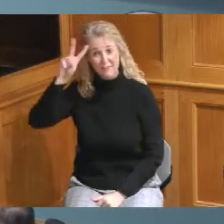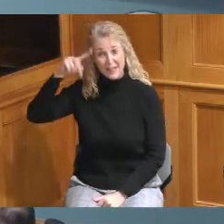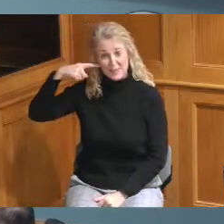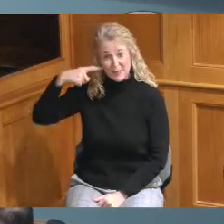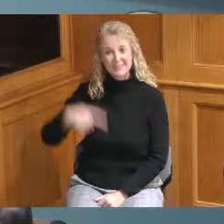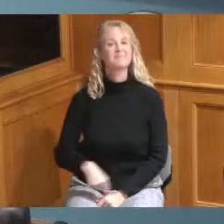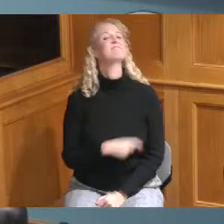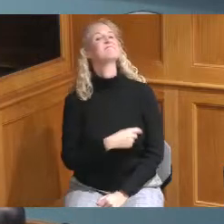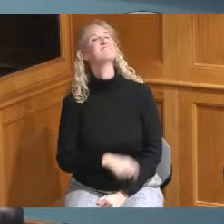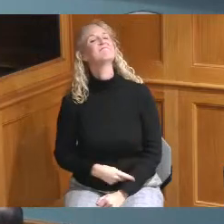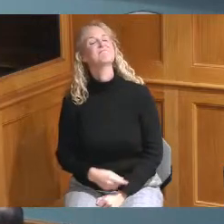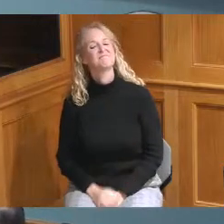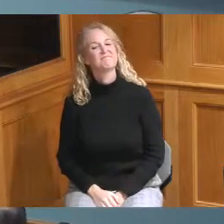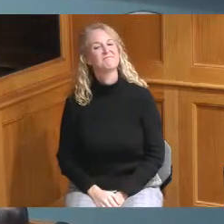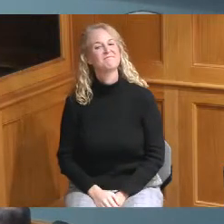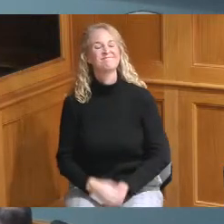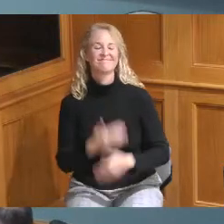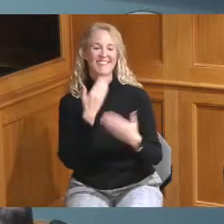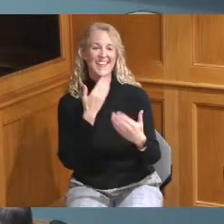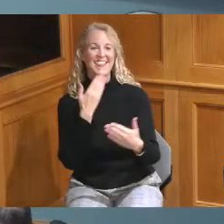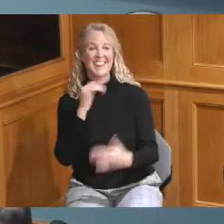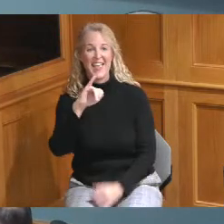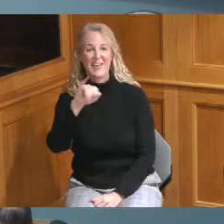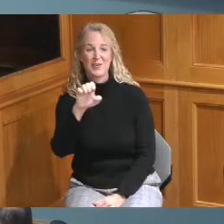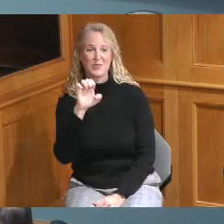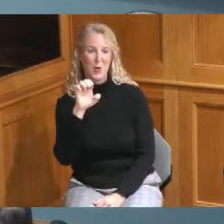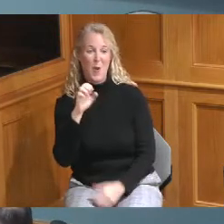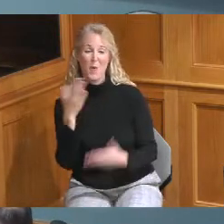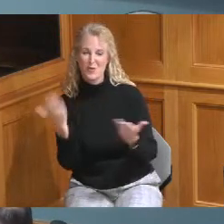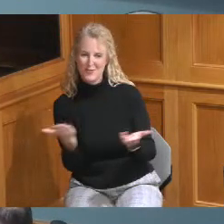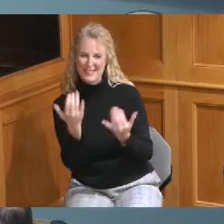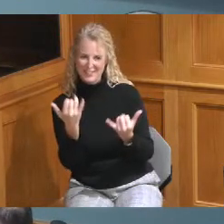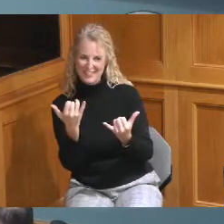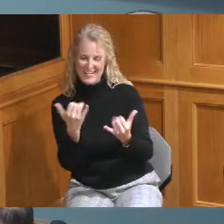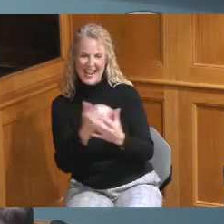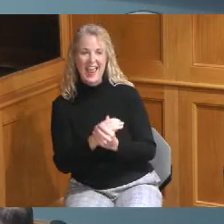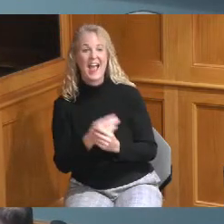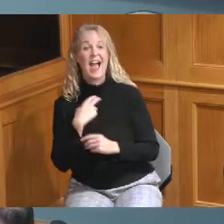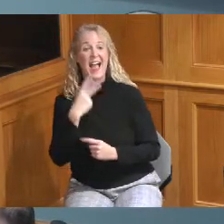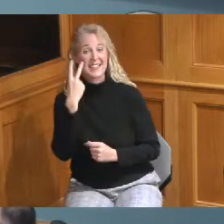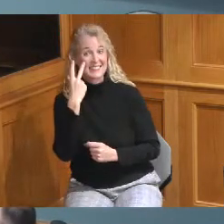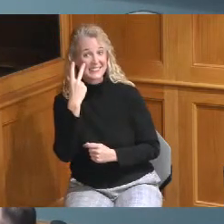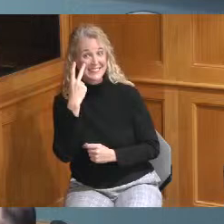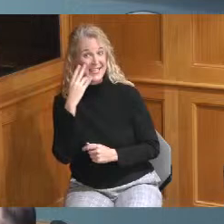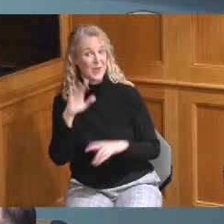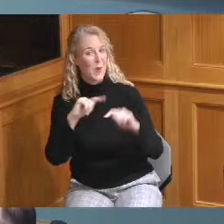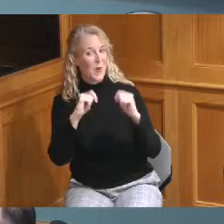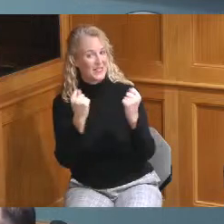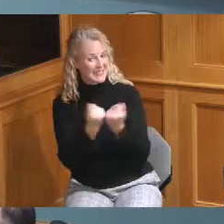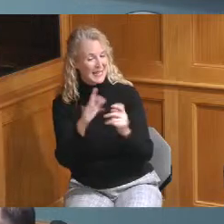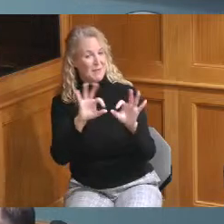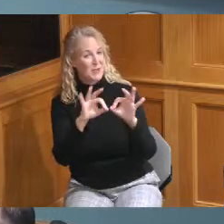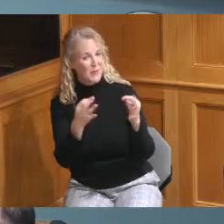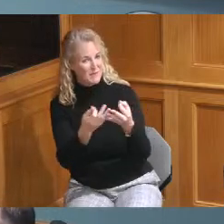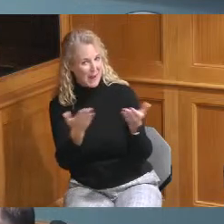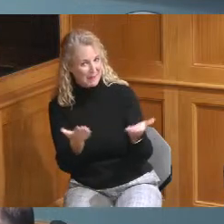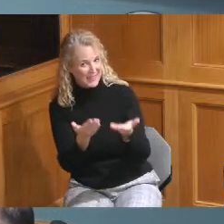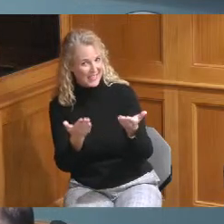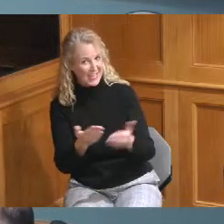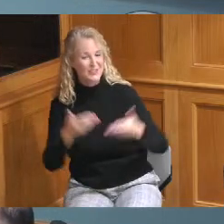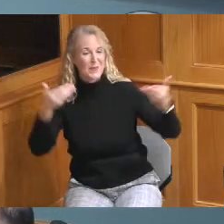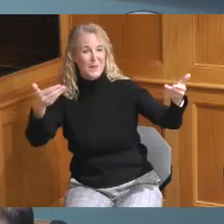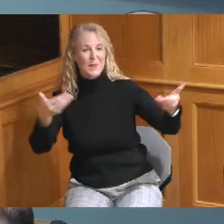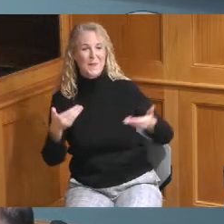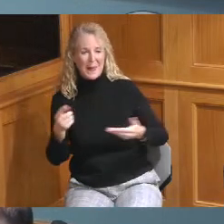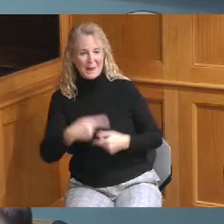Driehaus. Thank you. Thank you, Joe, for being here for this recognition. I see that you've brought your team and your family, so welcome